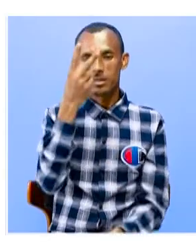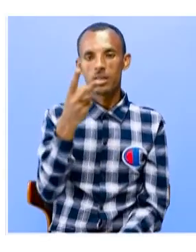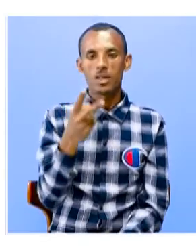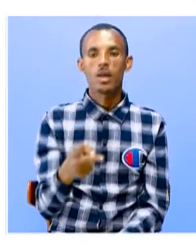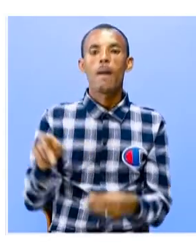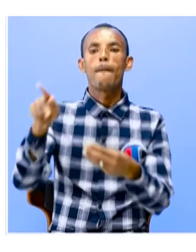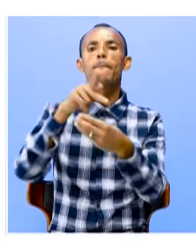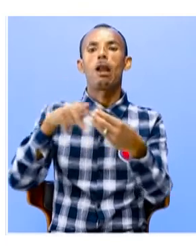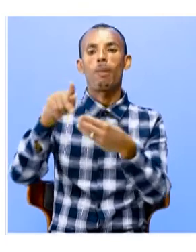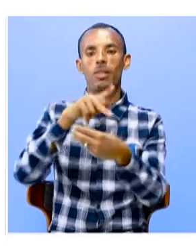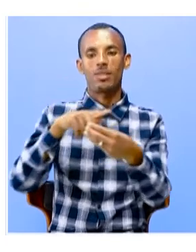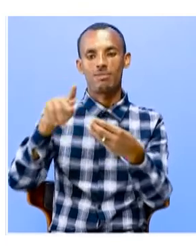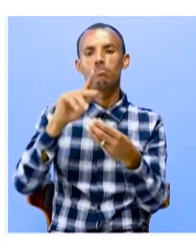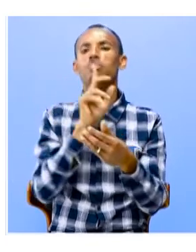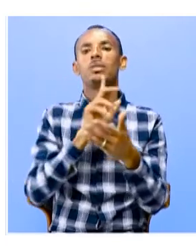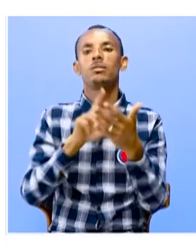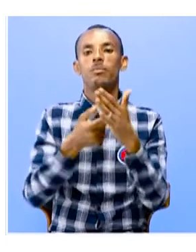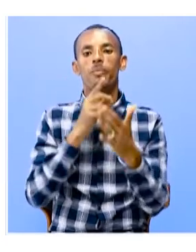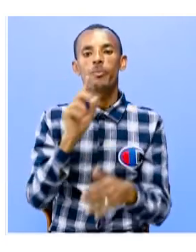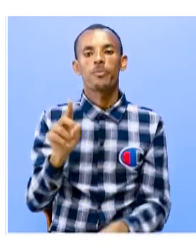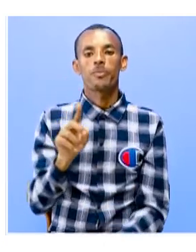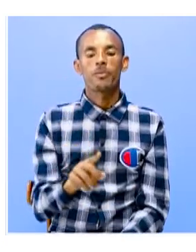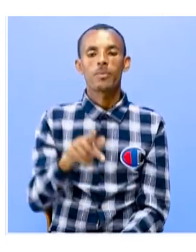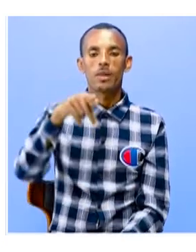a perimeter is.